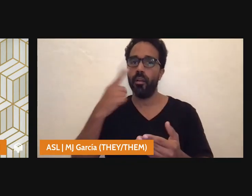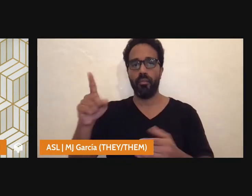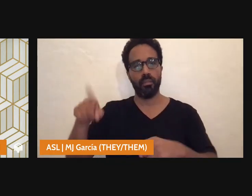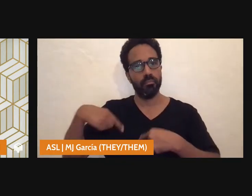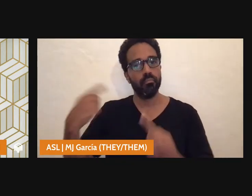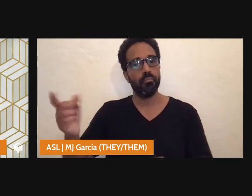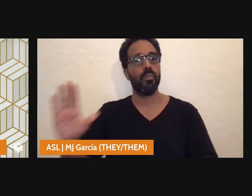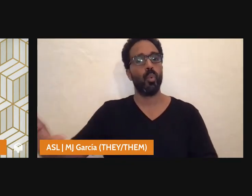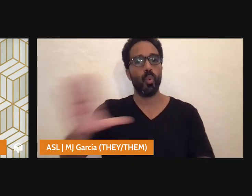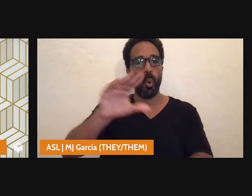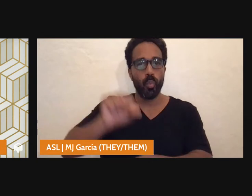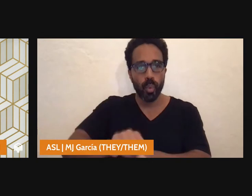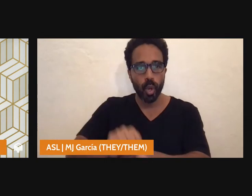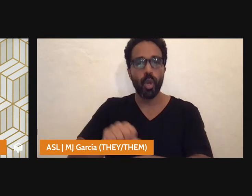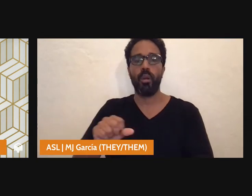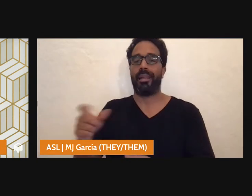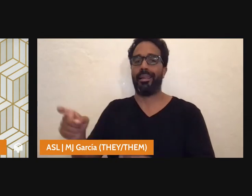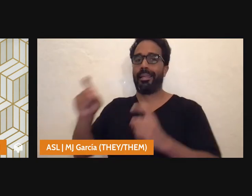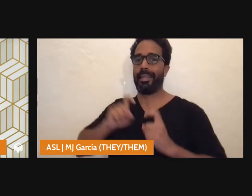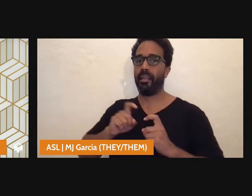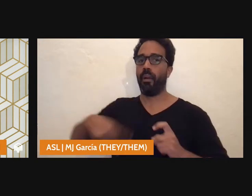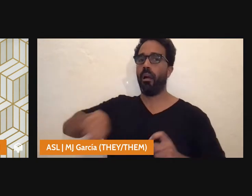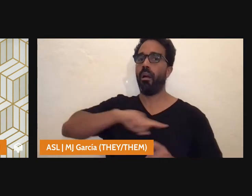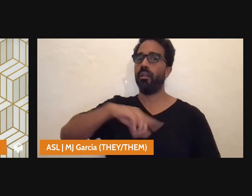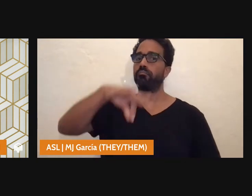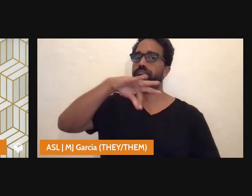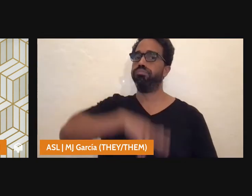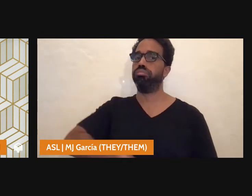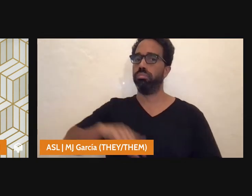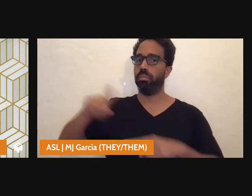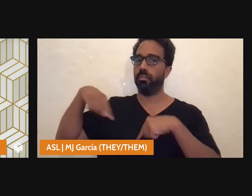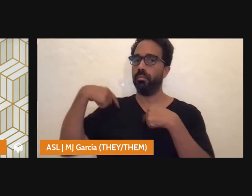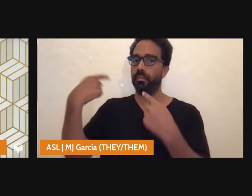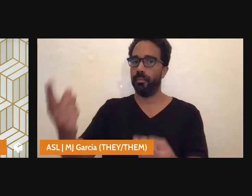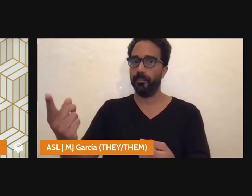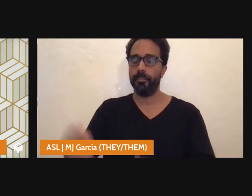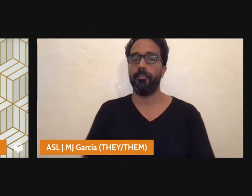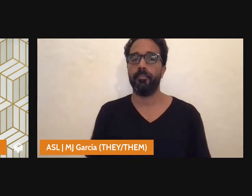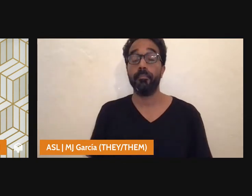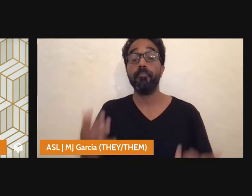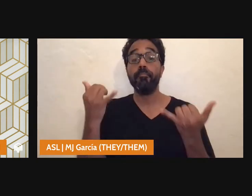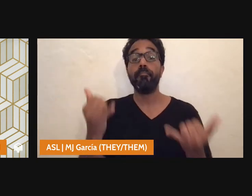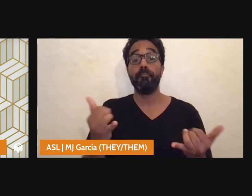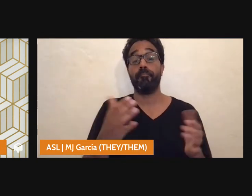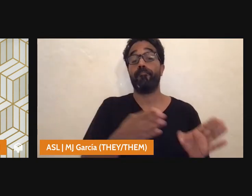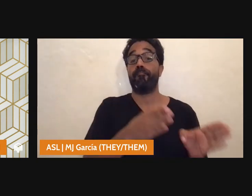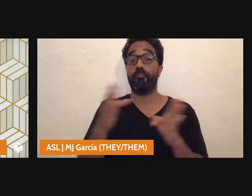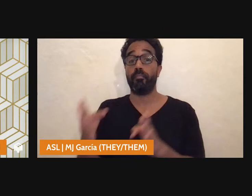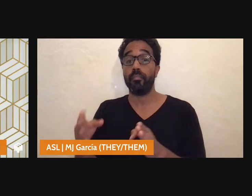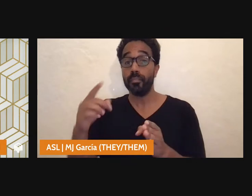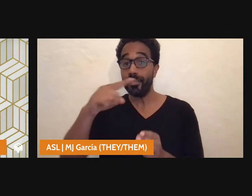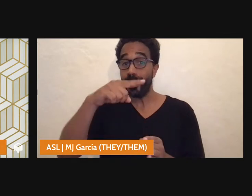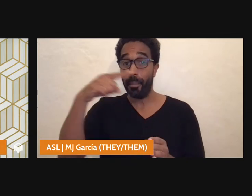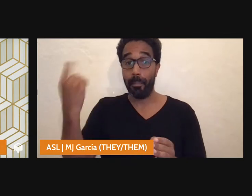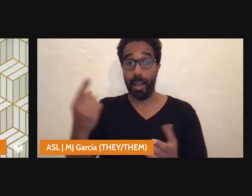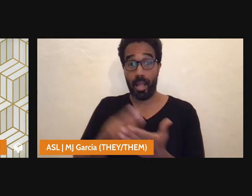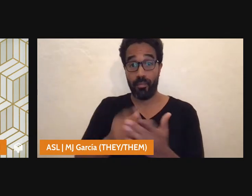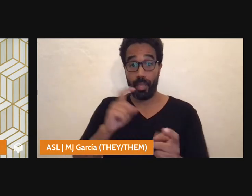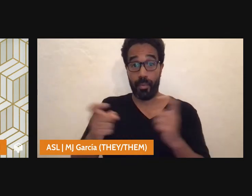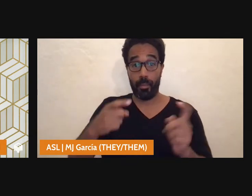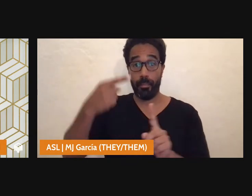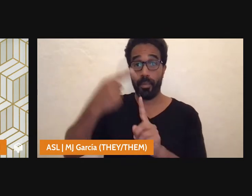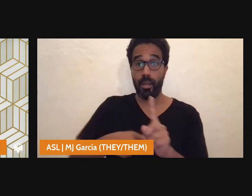Black Philanthropy Month is an inclusive opportunity to illuminate the ingenuity and transformative impact of